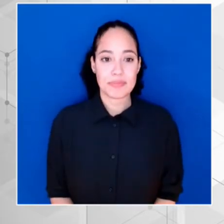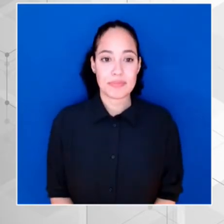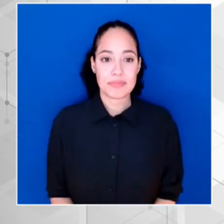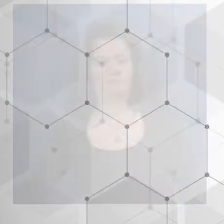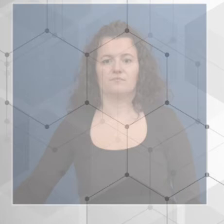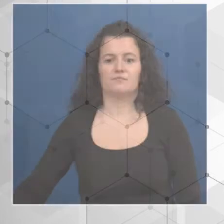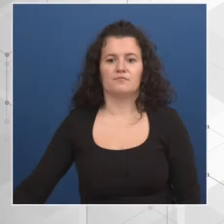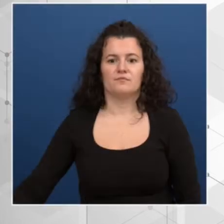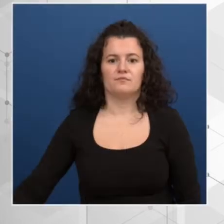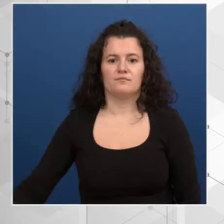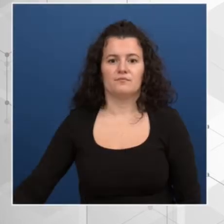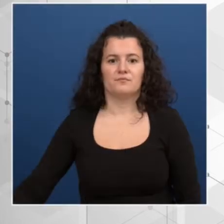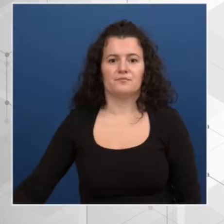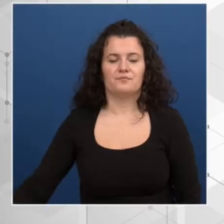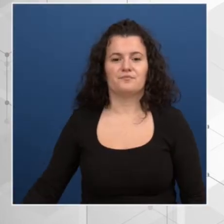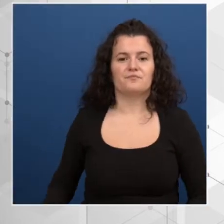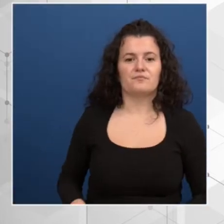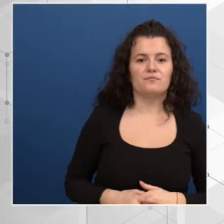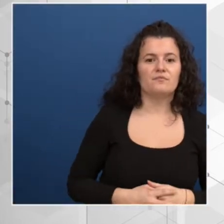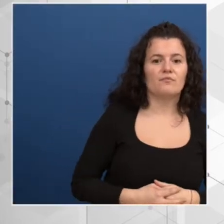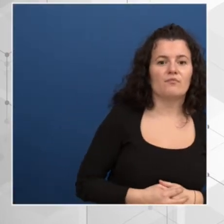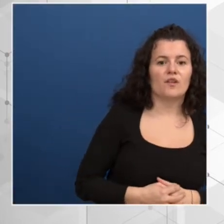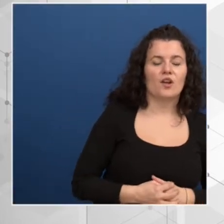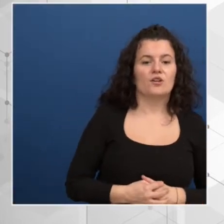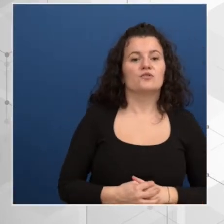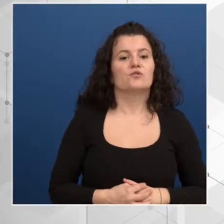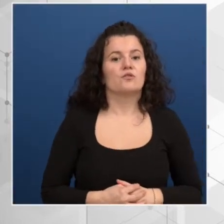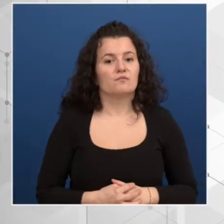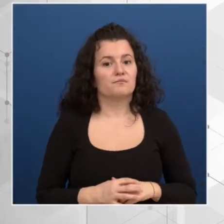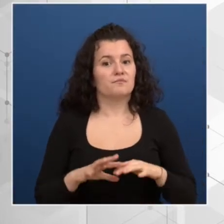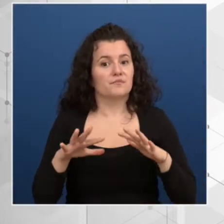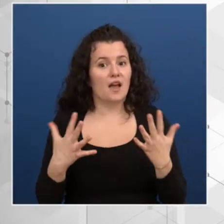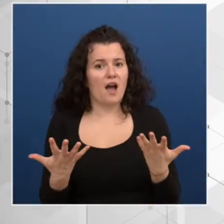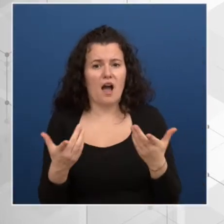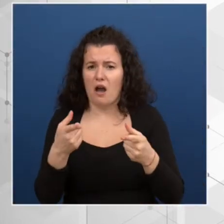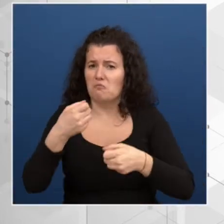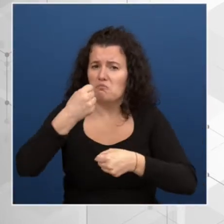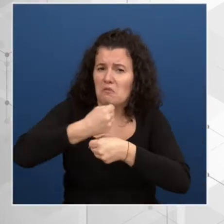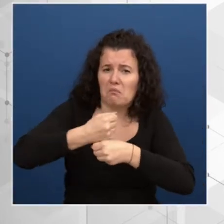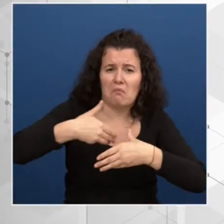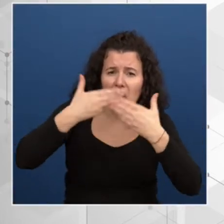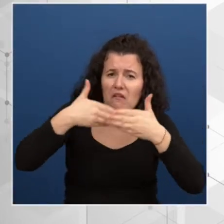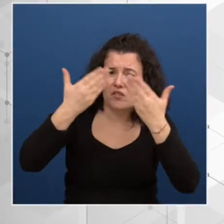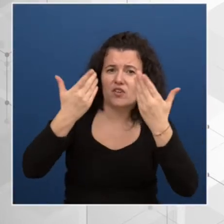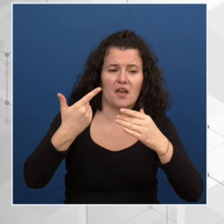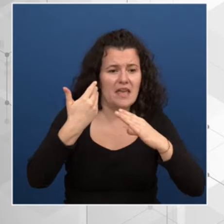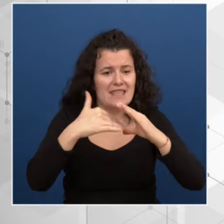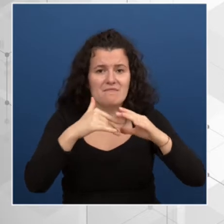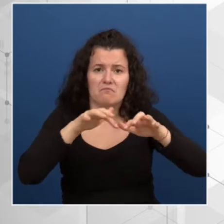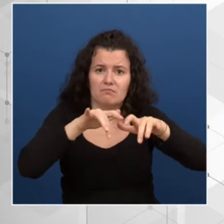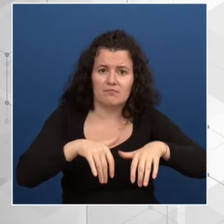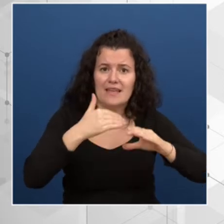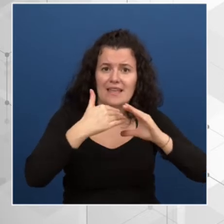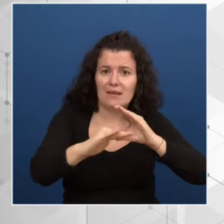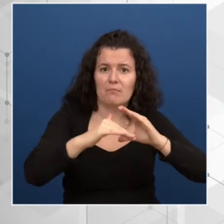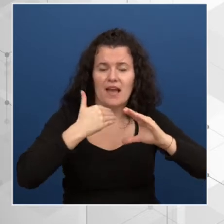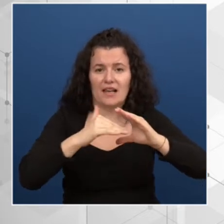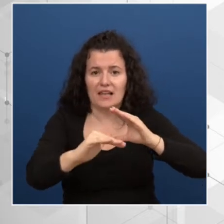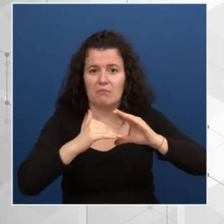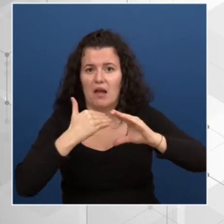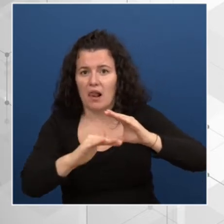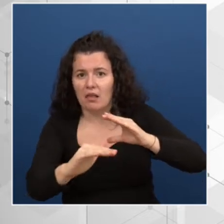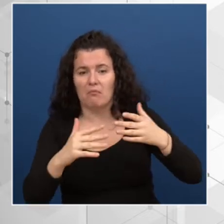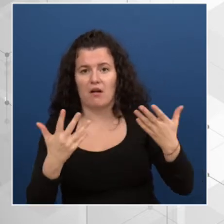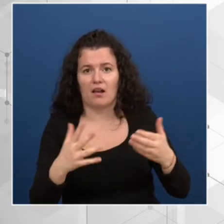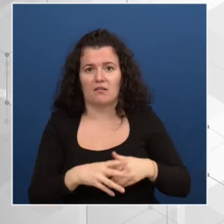So most of us live in our email, and it's our main communication tool. We share information, we share actions, we